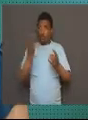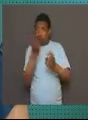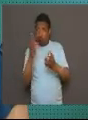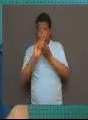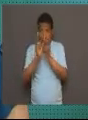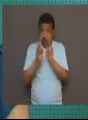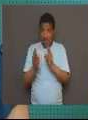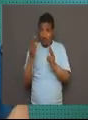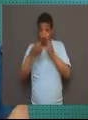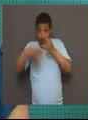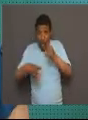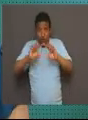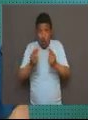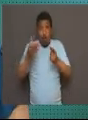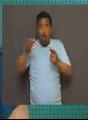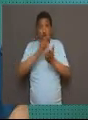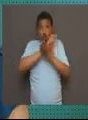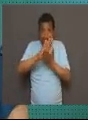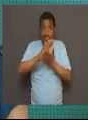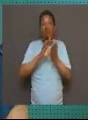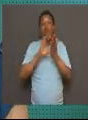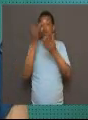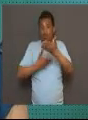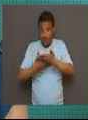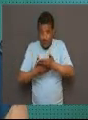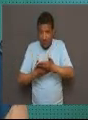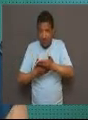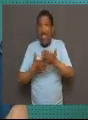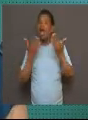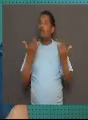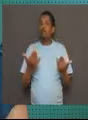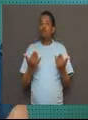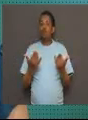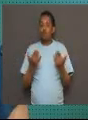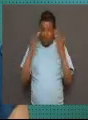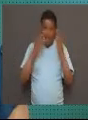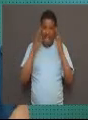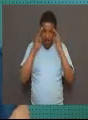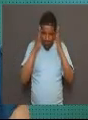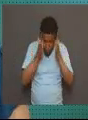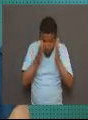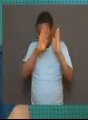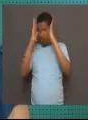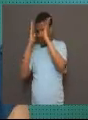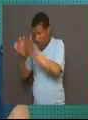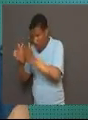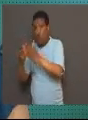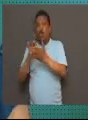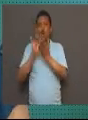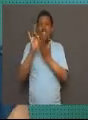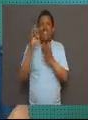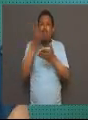two subgroups of qualitative maps, let us turn our attention to